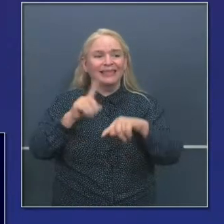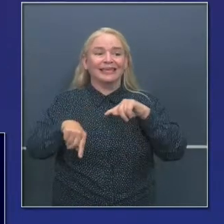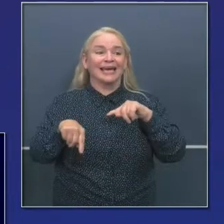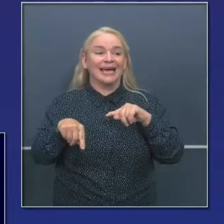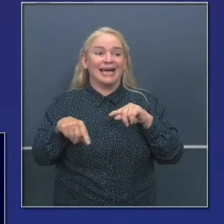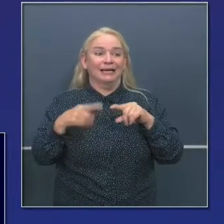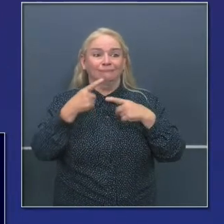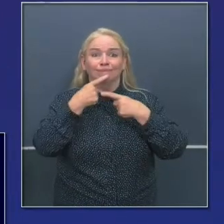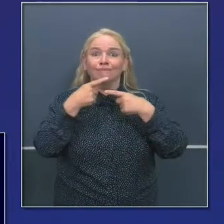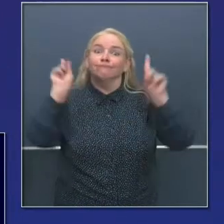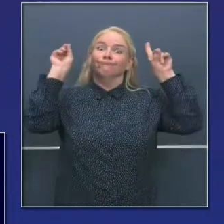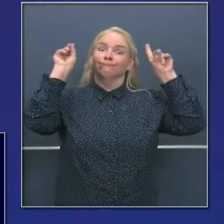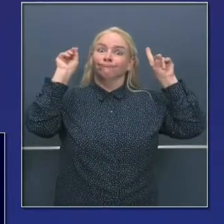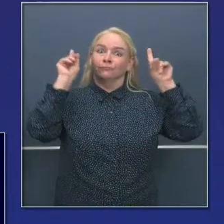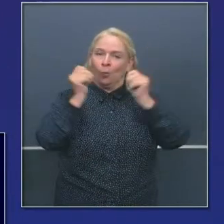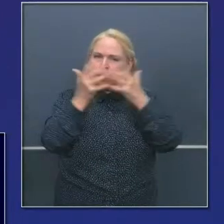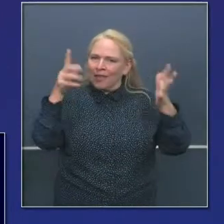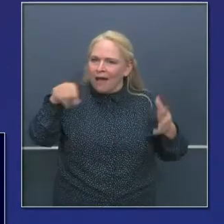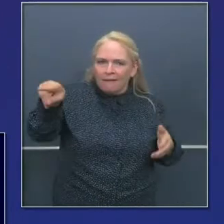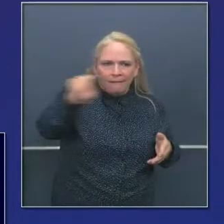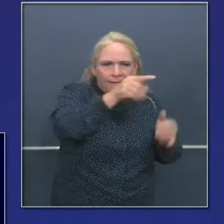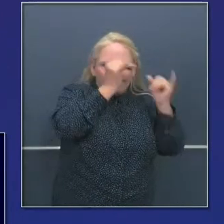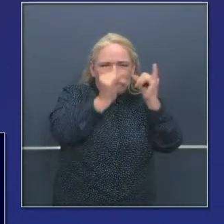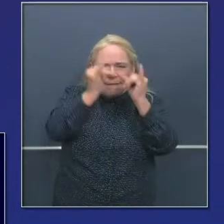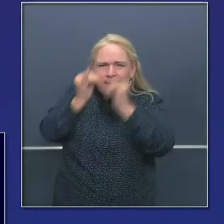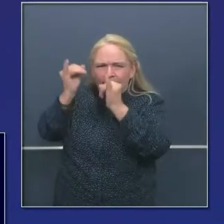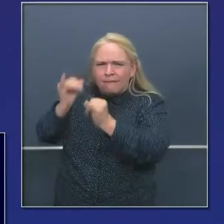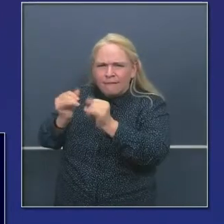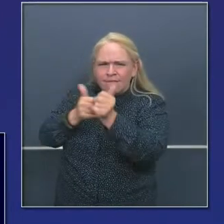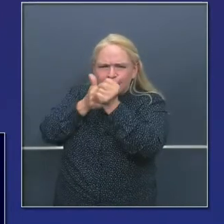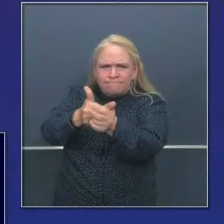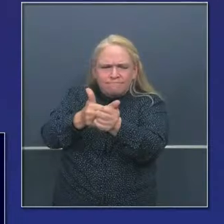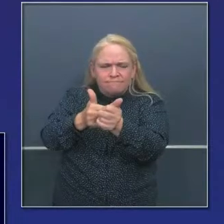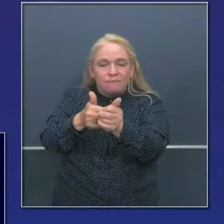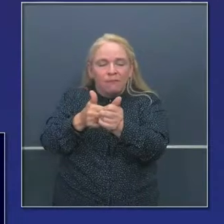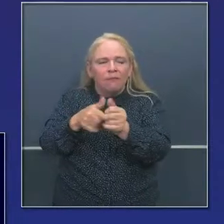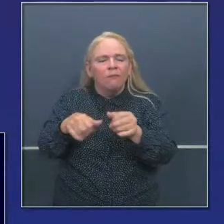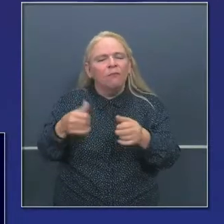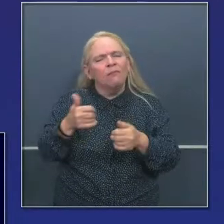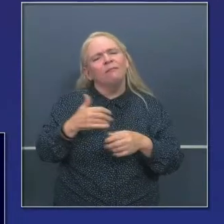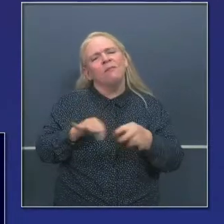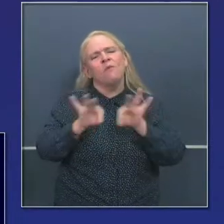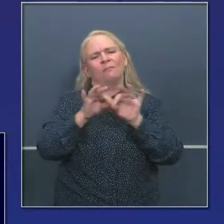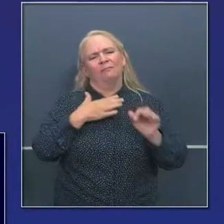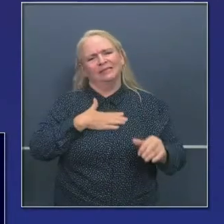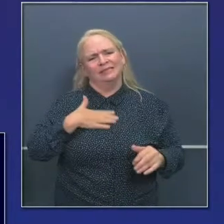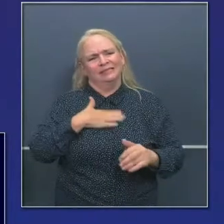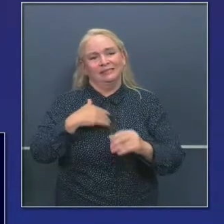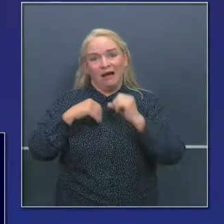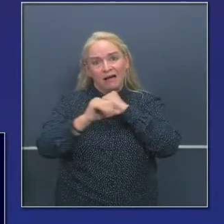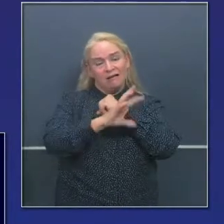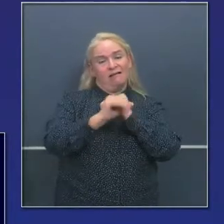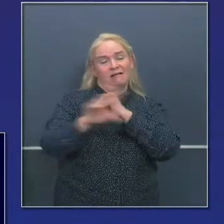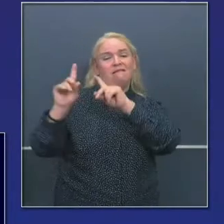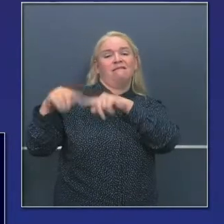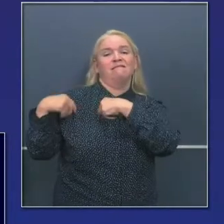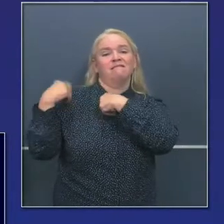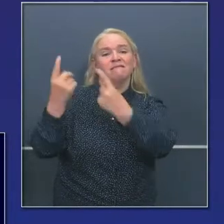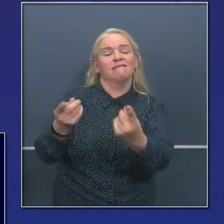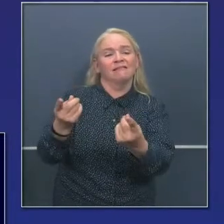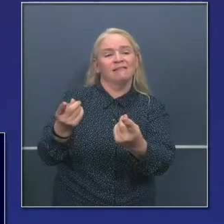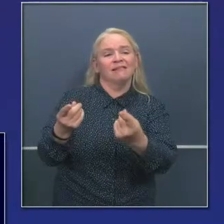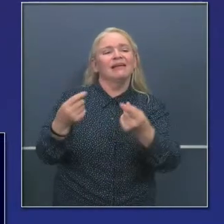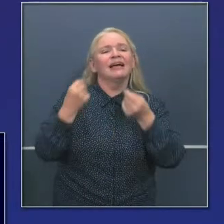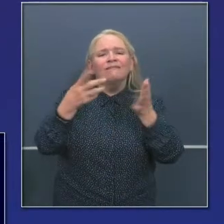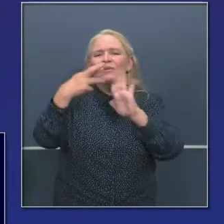see how quickly we can do that. And that's why this weekend is so important. We put out more formal 4th of July weekend